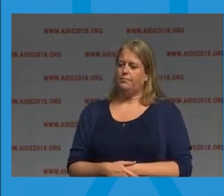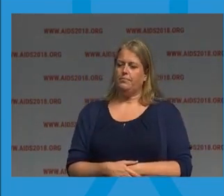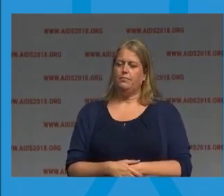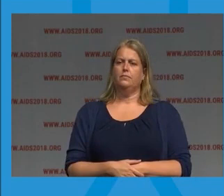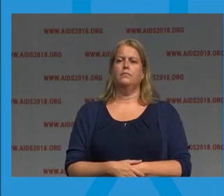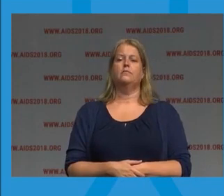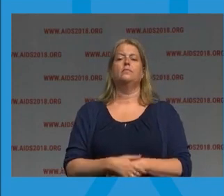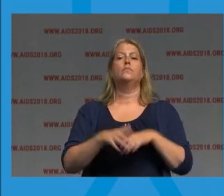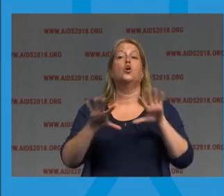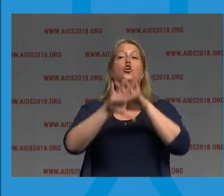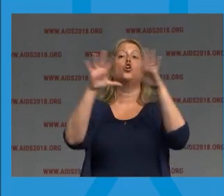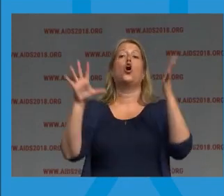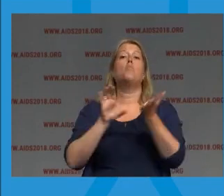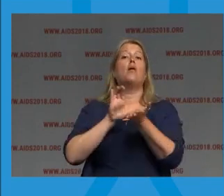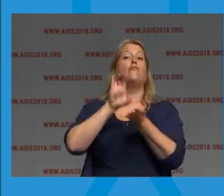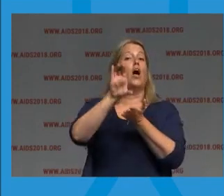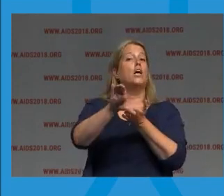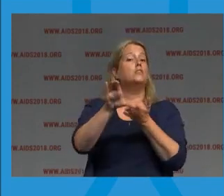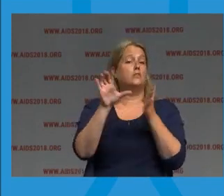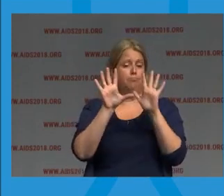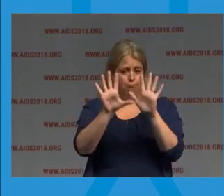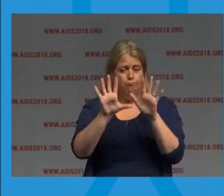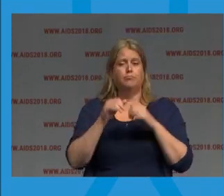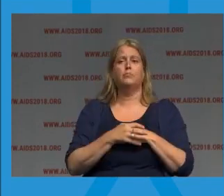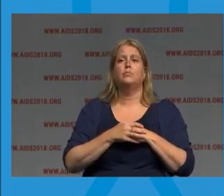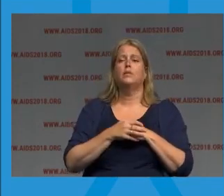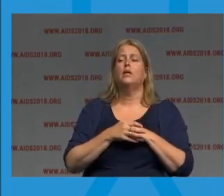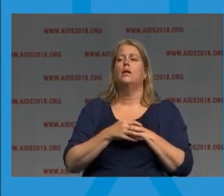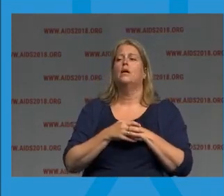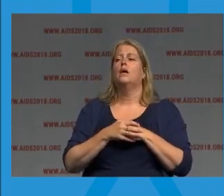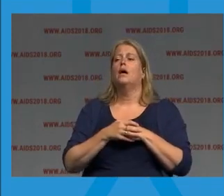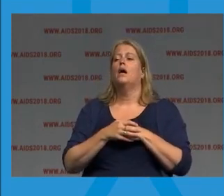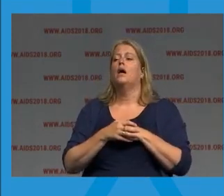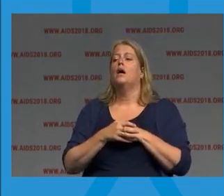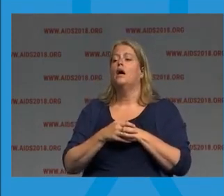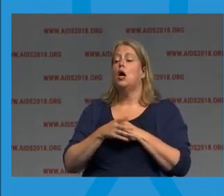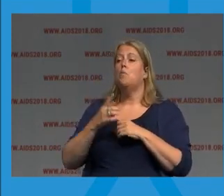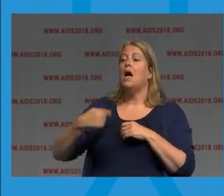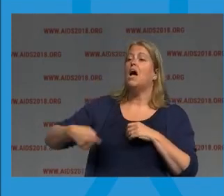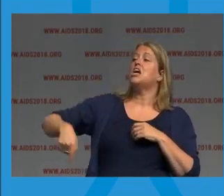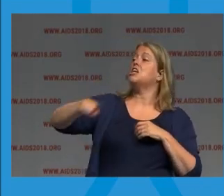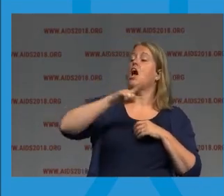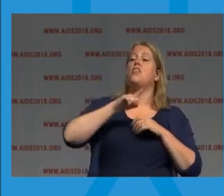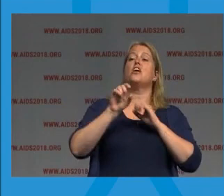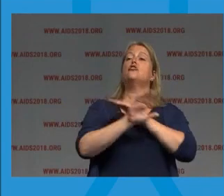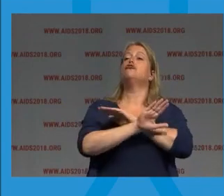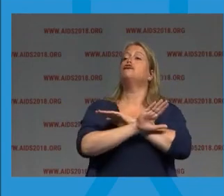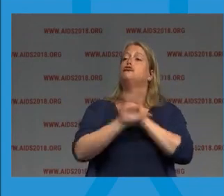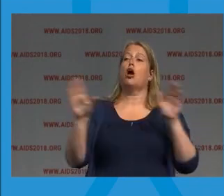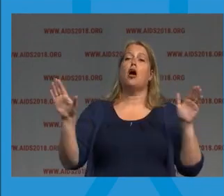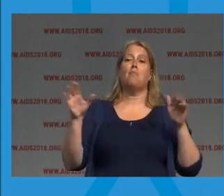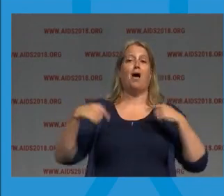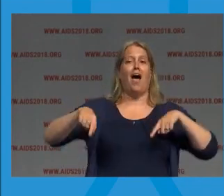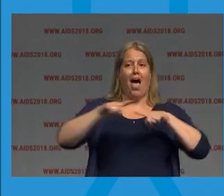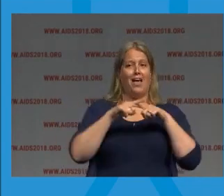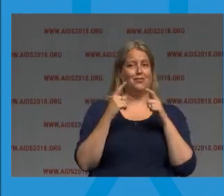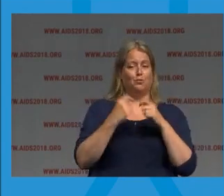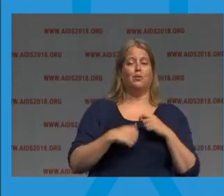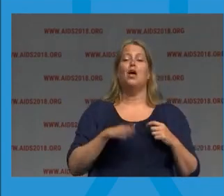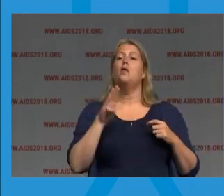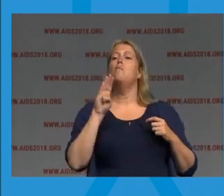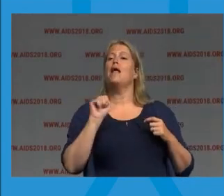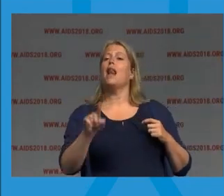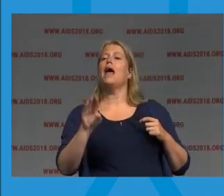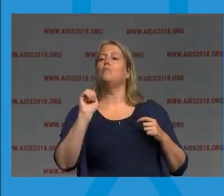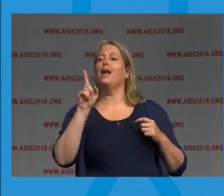The Global Fund is doing it. Nothing stops PEPFAR from doing it, and nothing stops the Bill and Melinda Gates Foundation from funding human